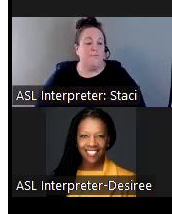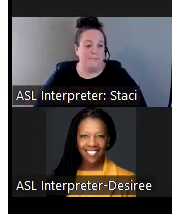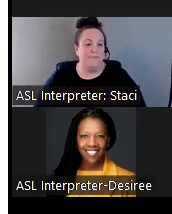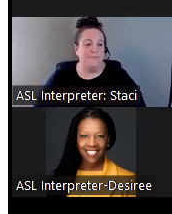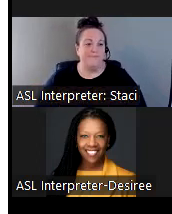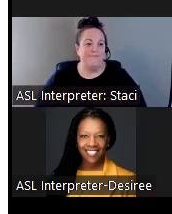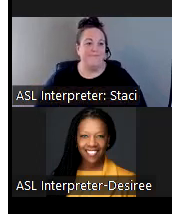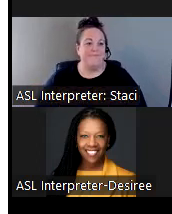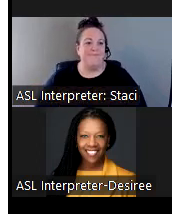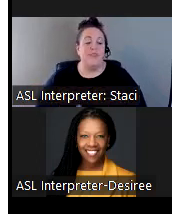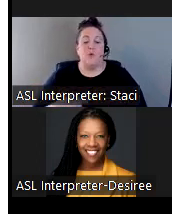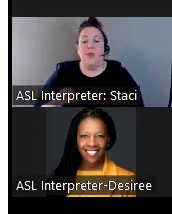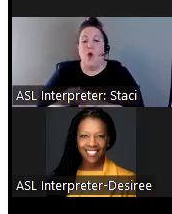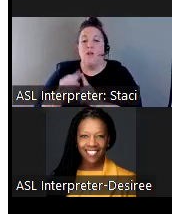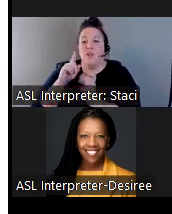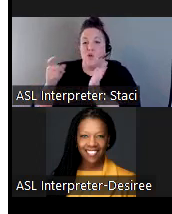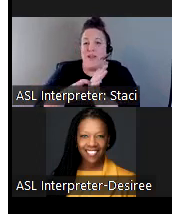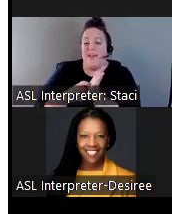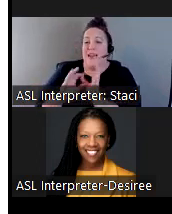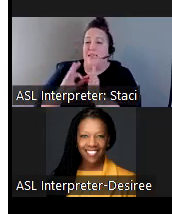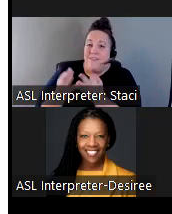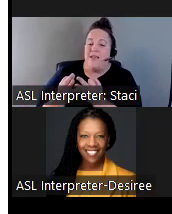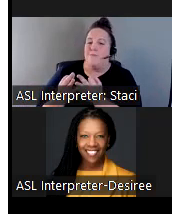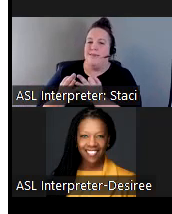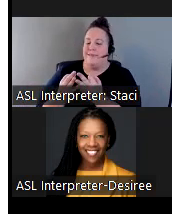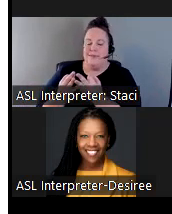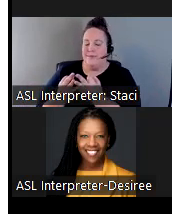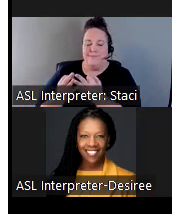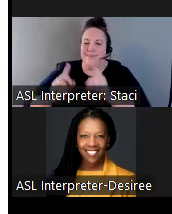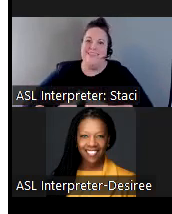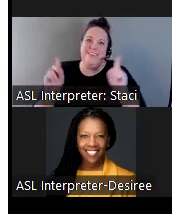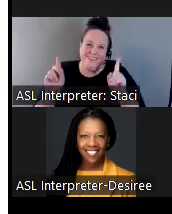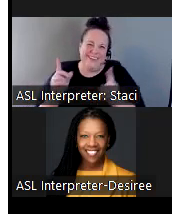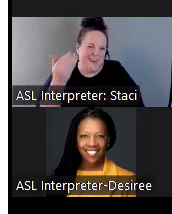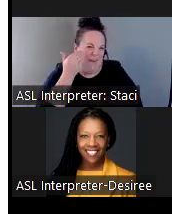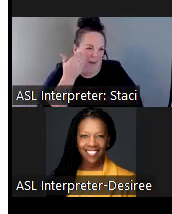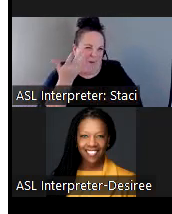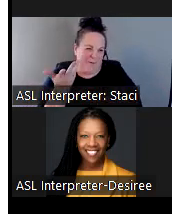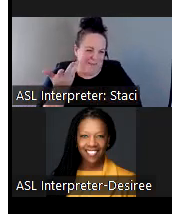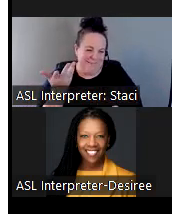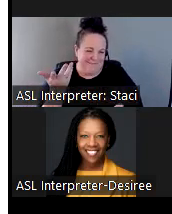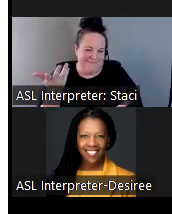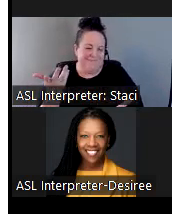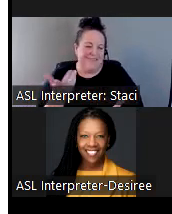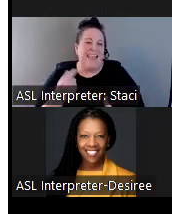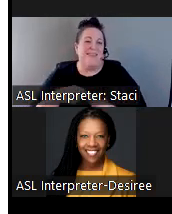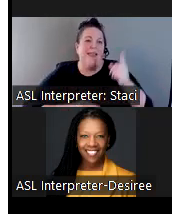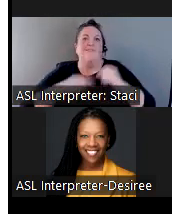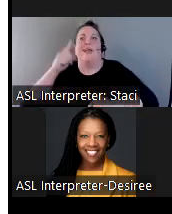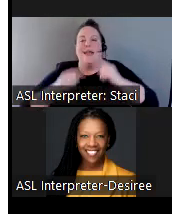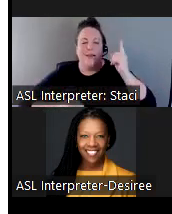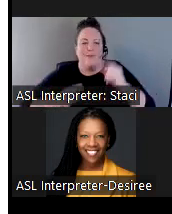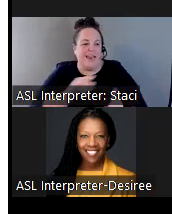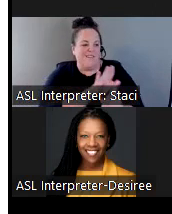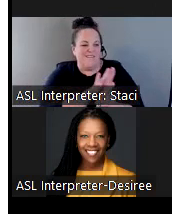We also recognize that families are really different, and you guys know this, but they vary in terms of what their